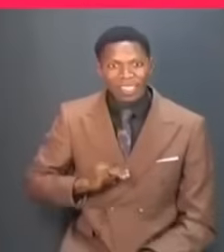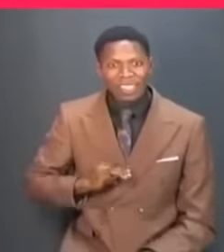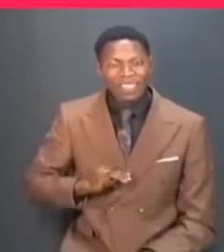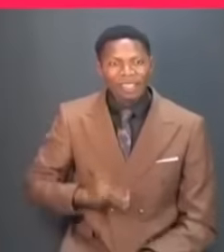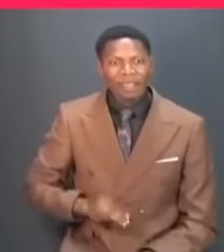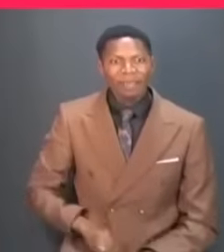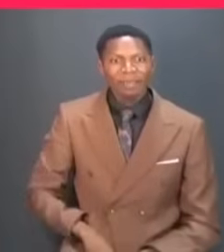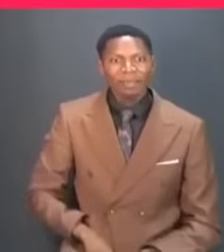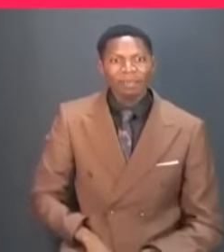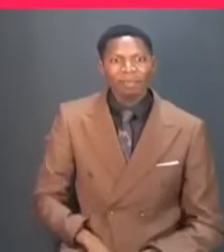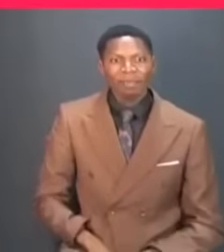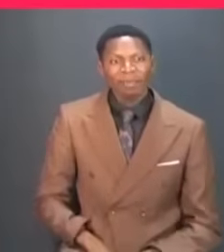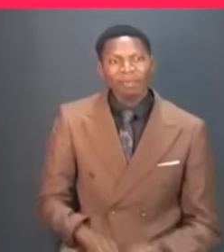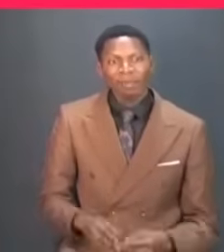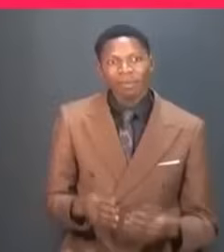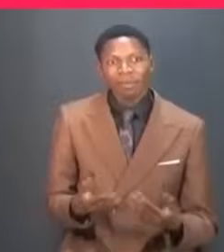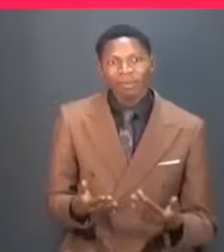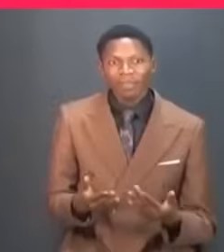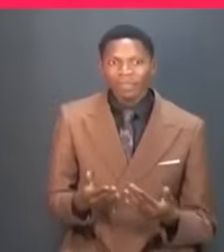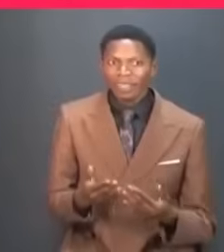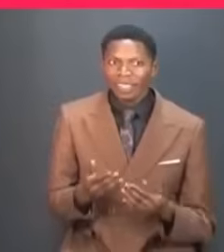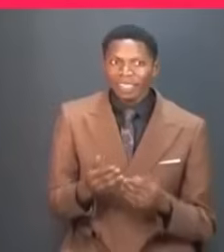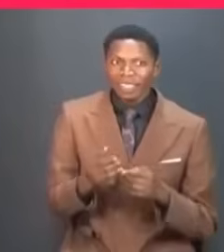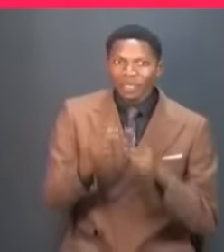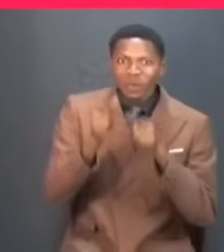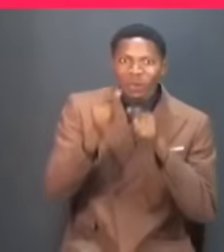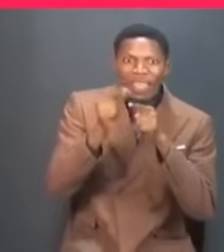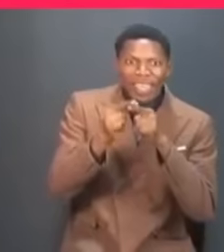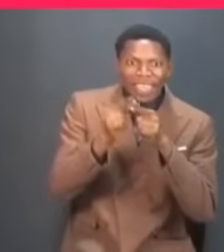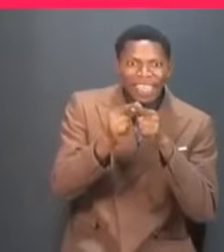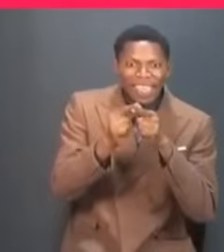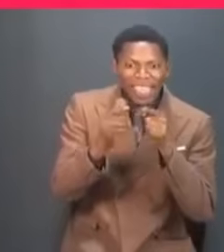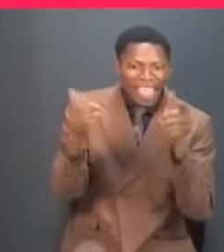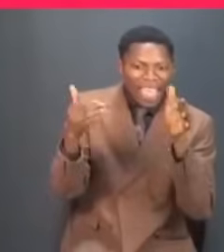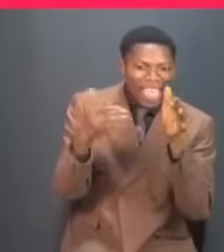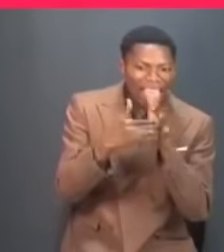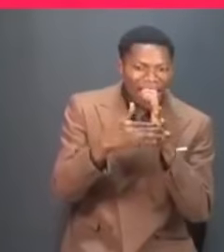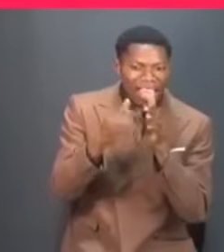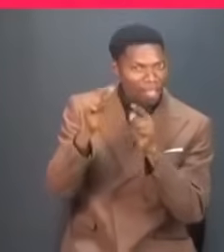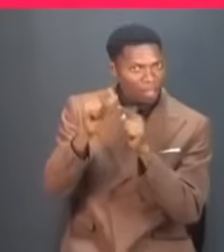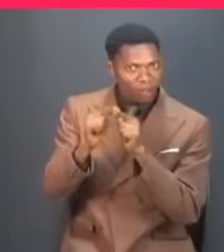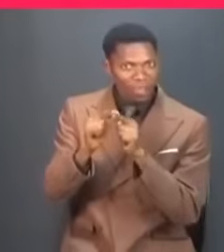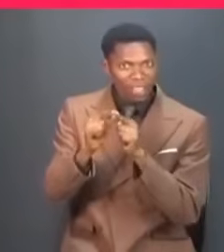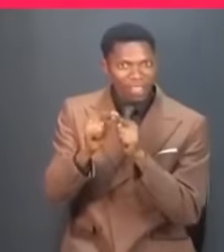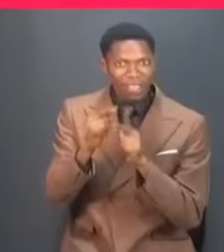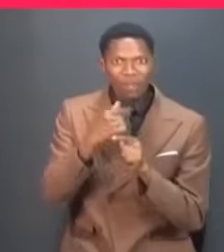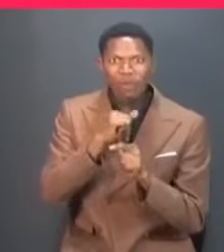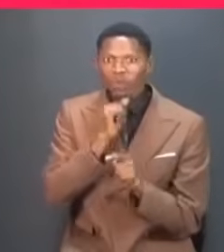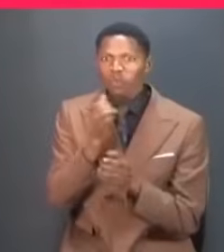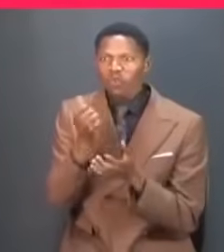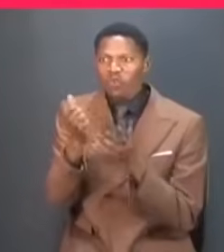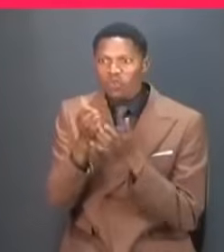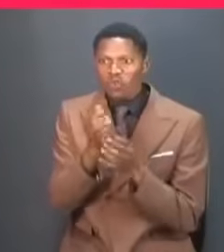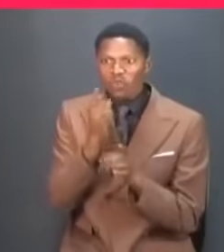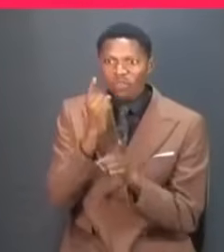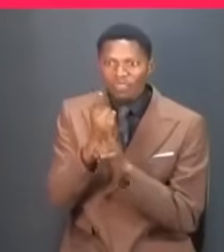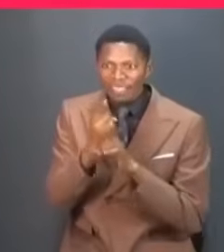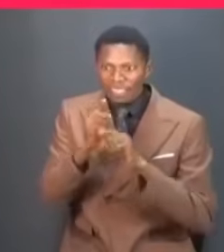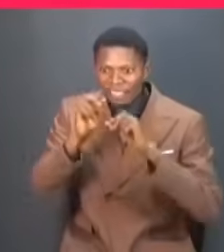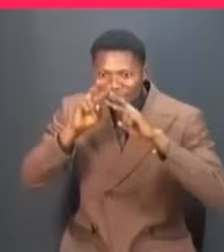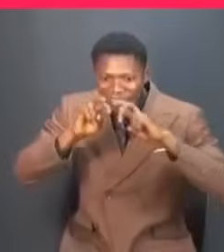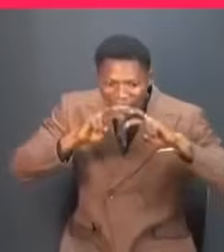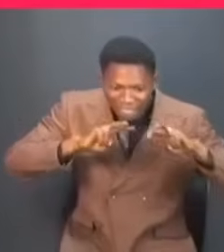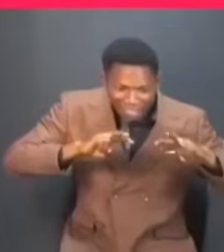members, is word against word. We don't want to go into investigation